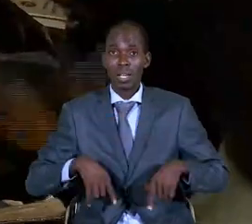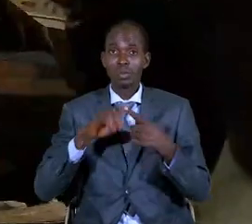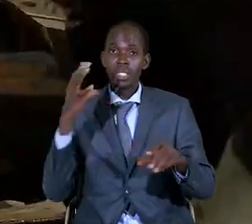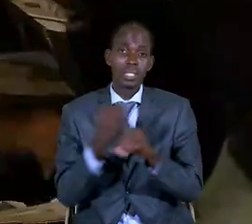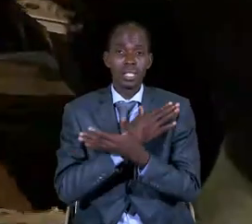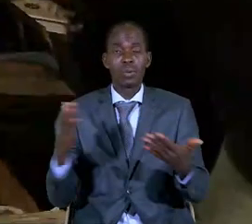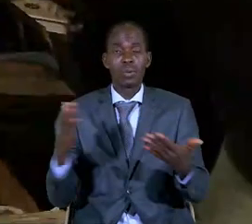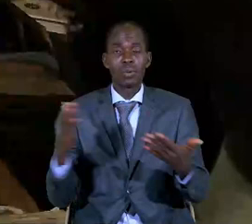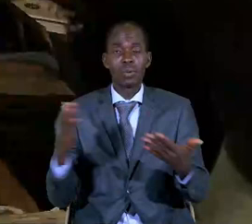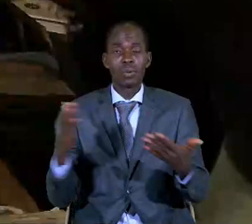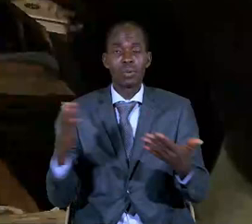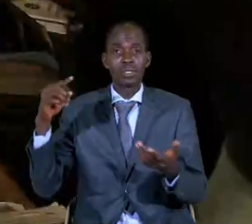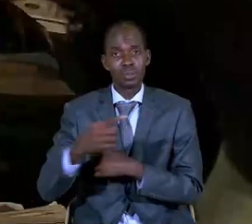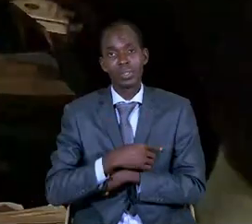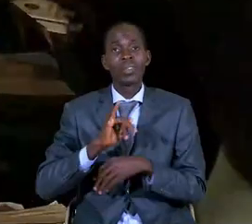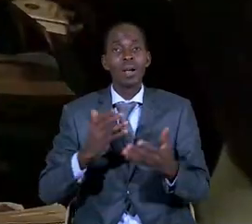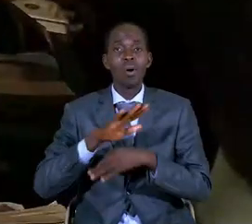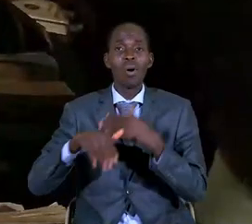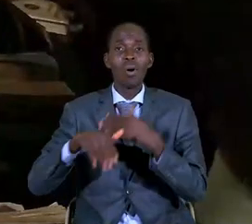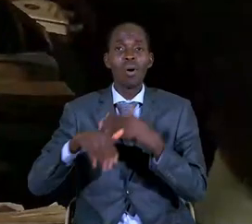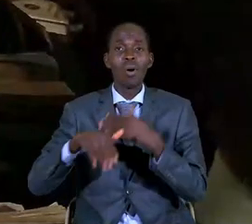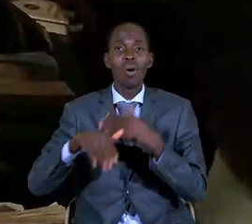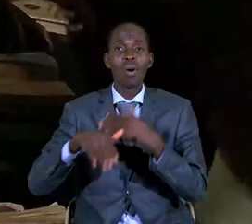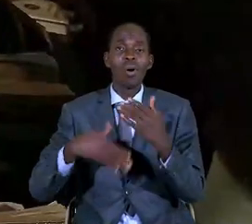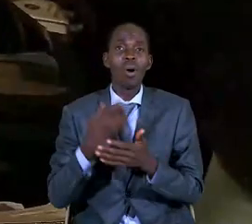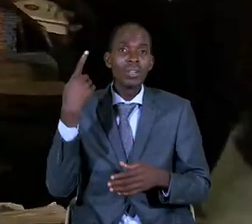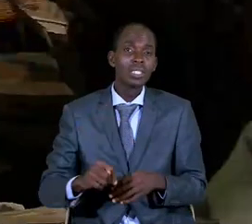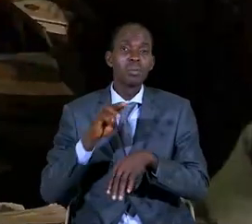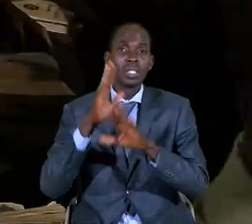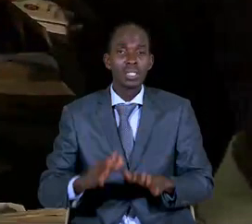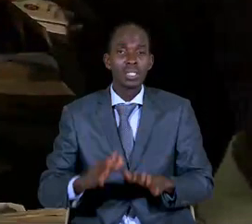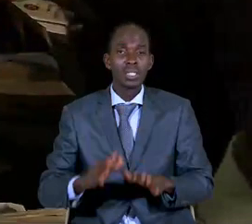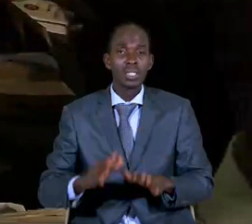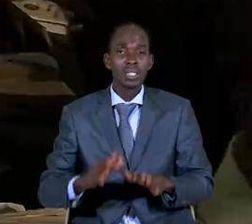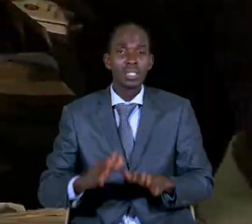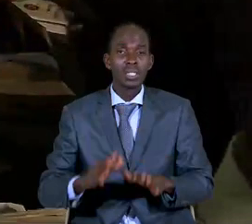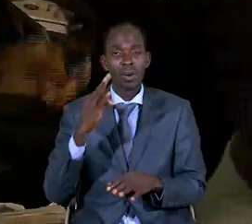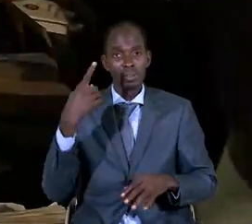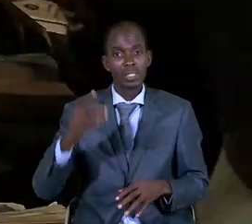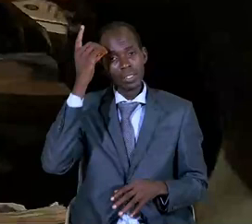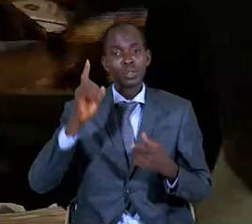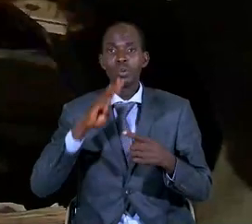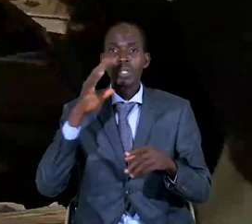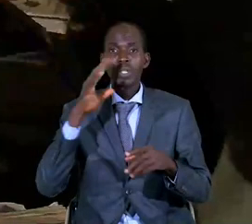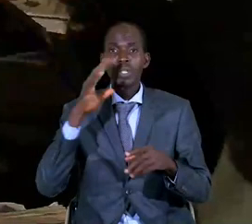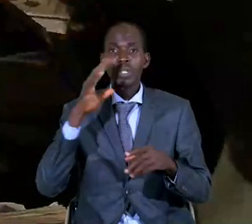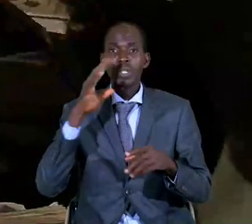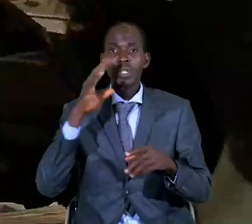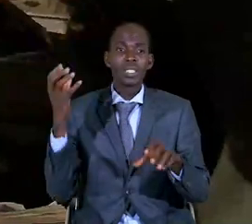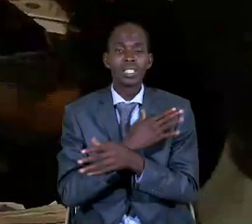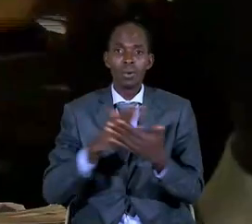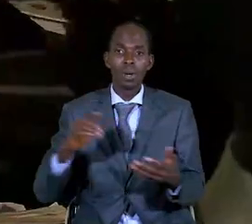I want all those messengers of Satan, of the devil, bothering my life to be taken